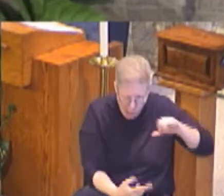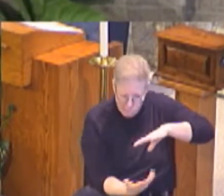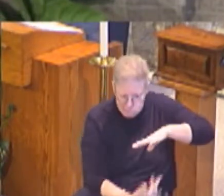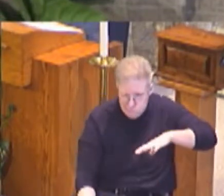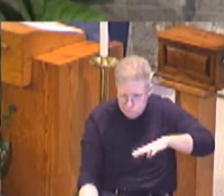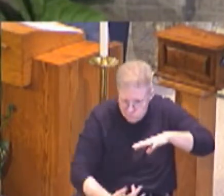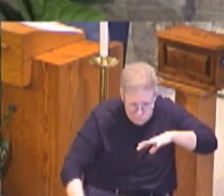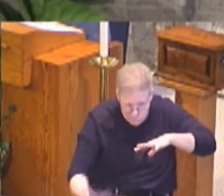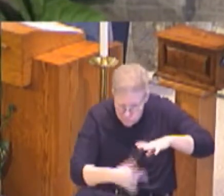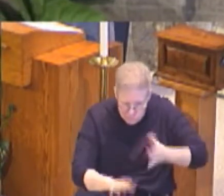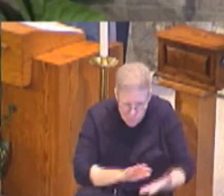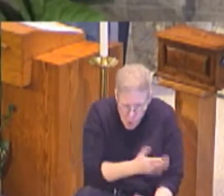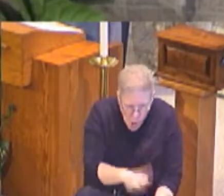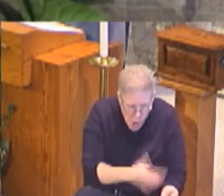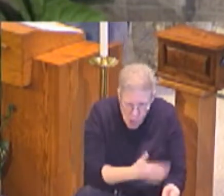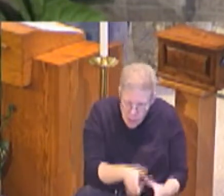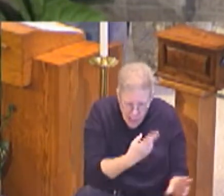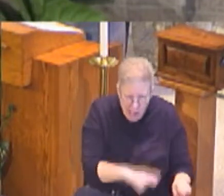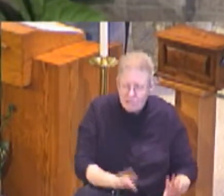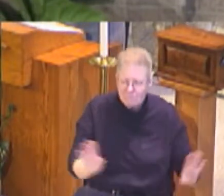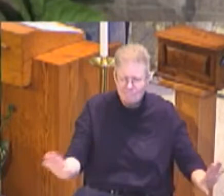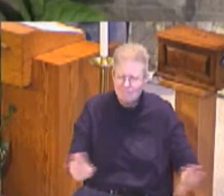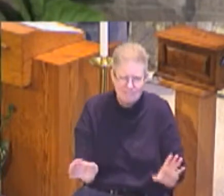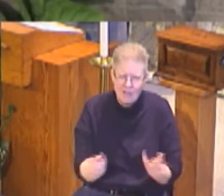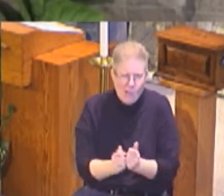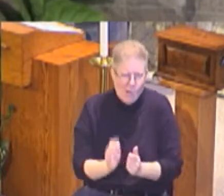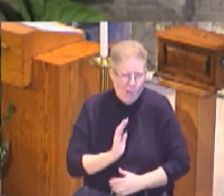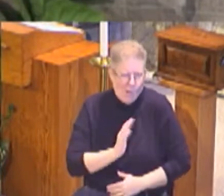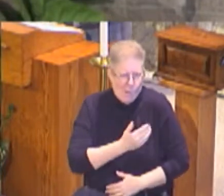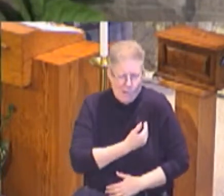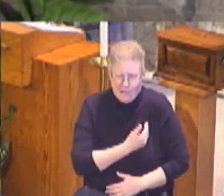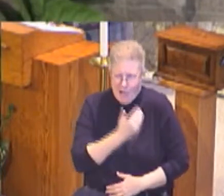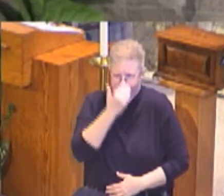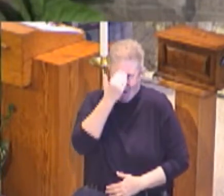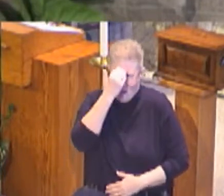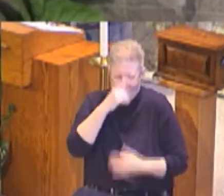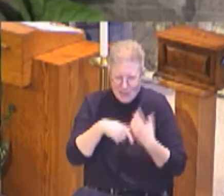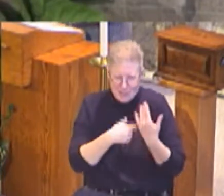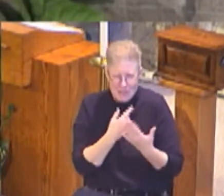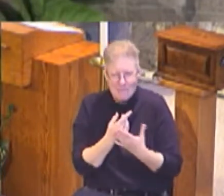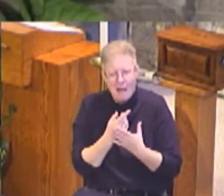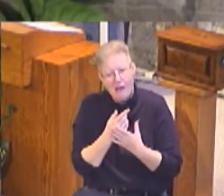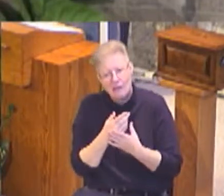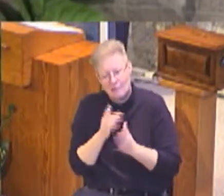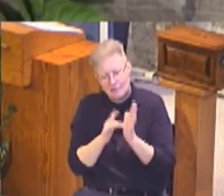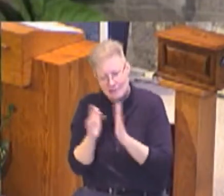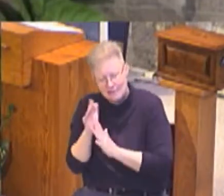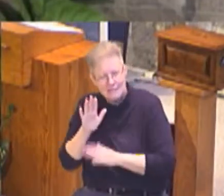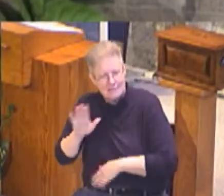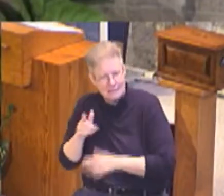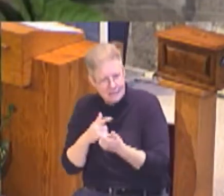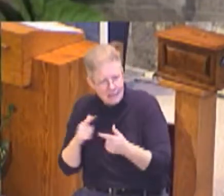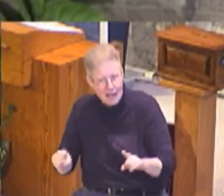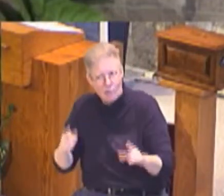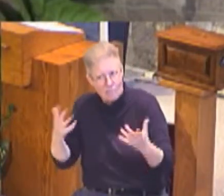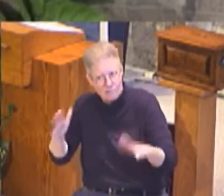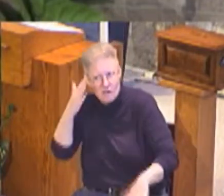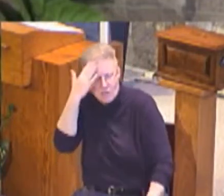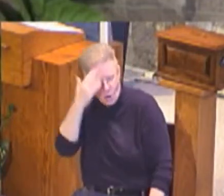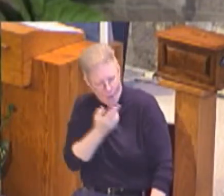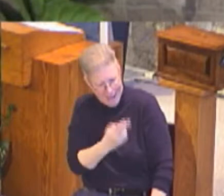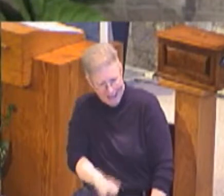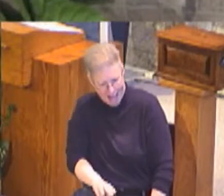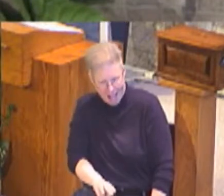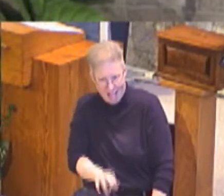With our understanding of and knowledge of Aramaic, the language of Jesus, we know that hell is a current